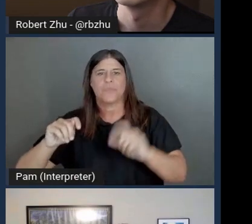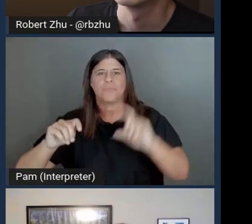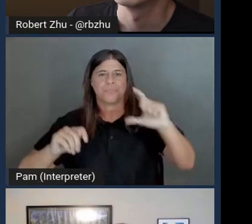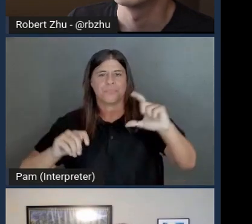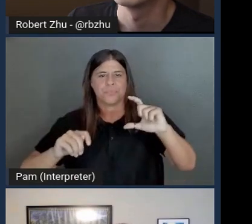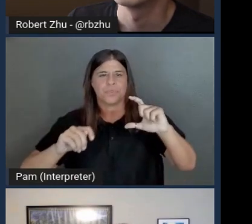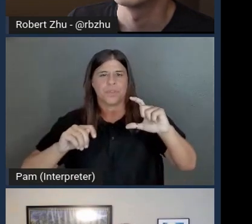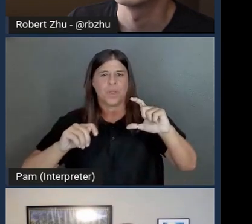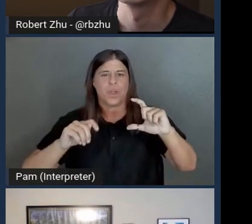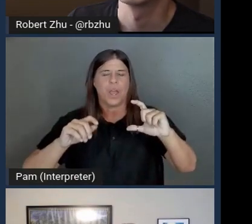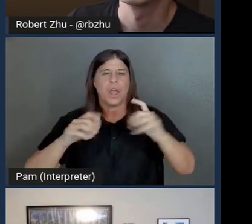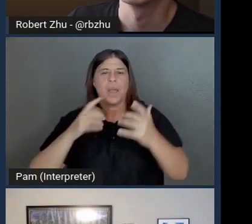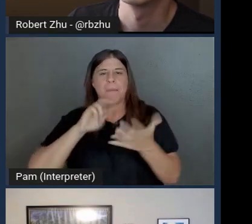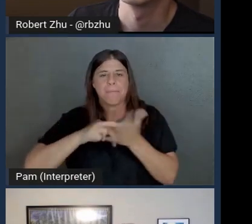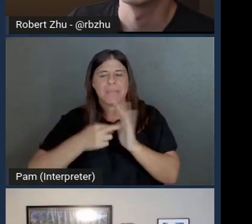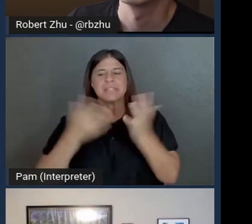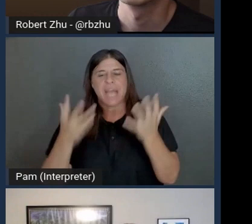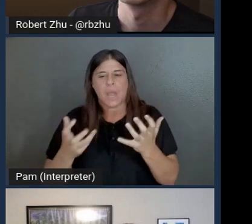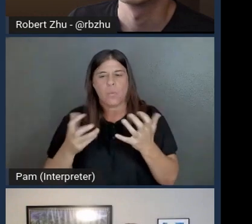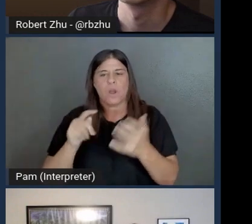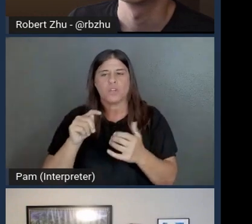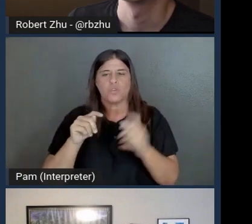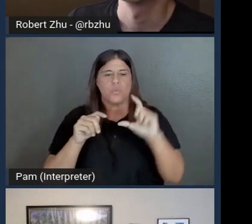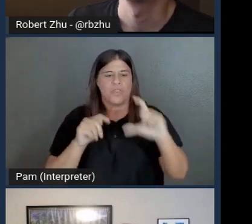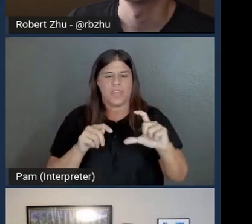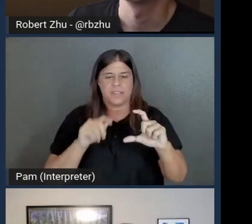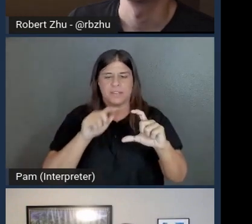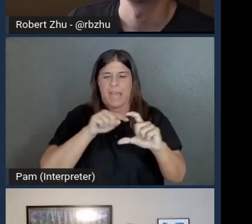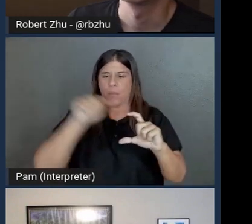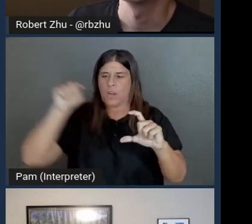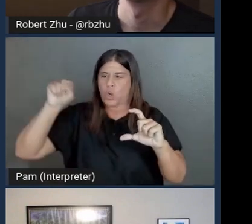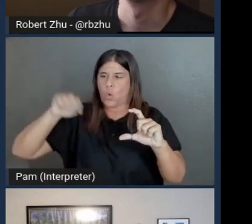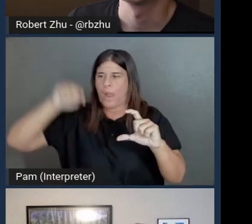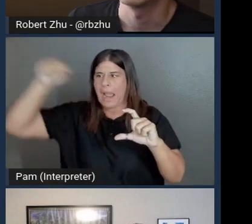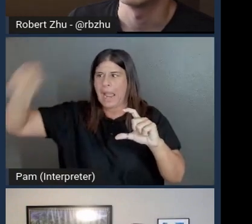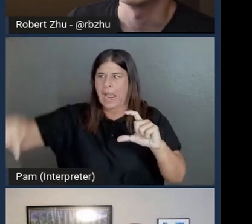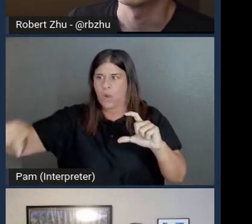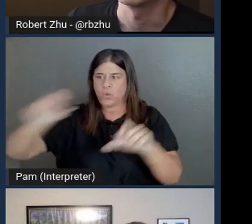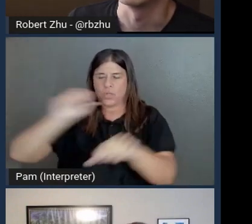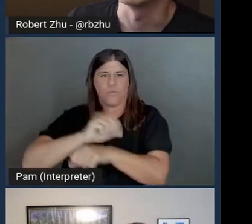to go out. I want to basically traverse out the edge of works for.